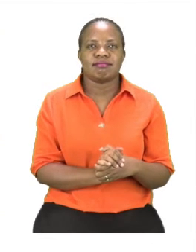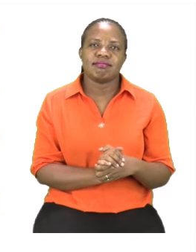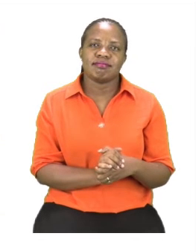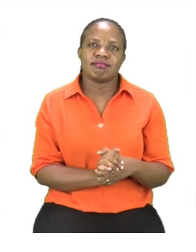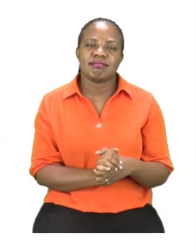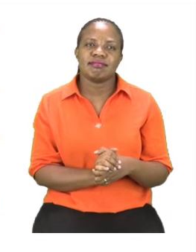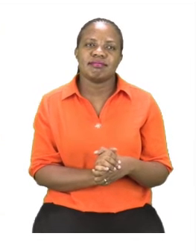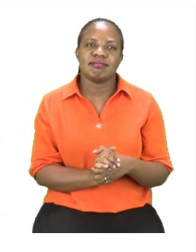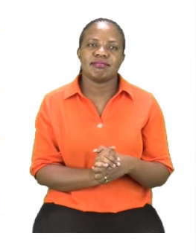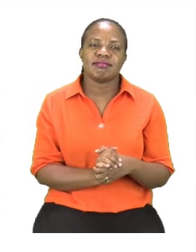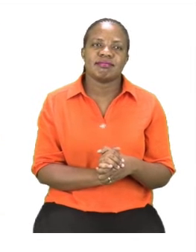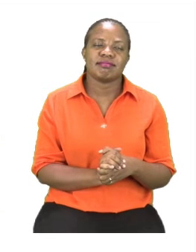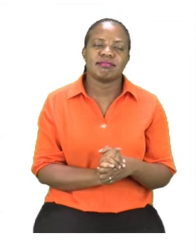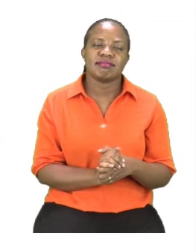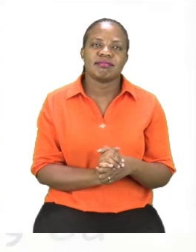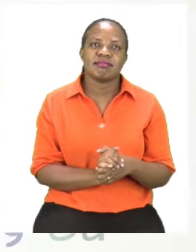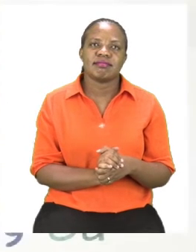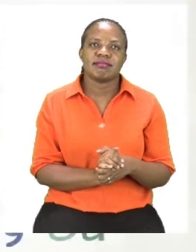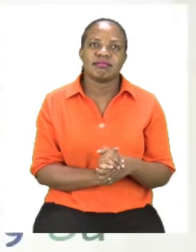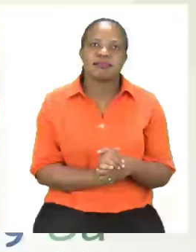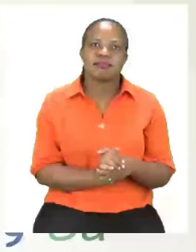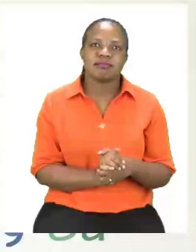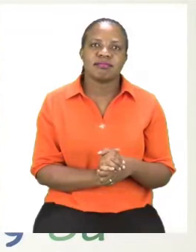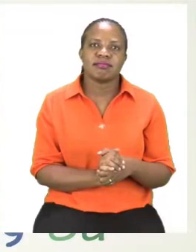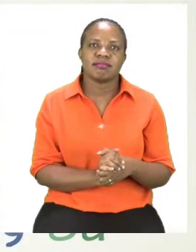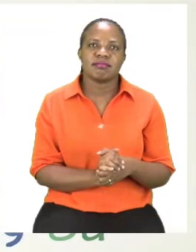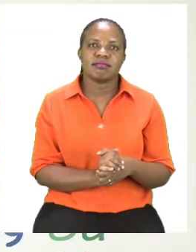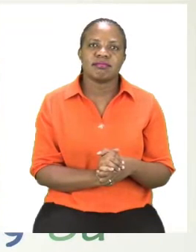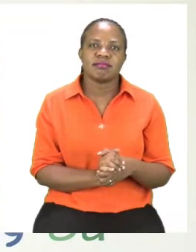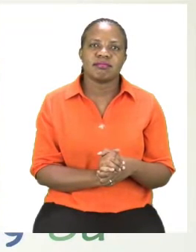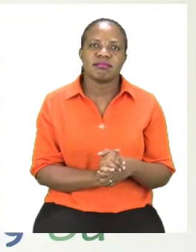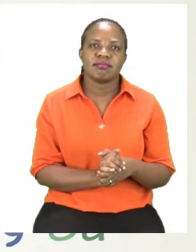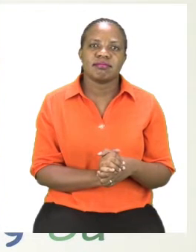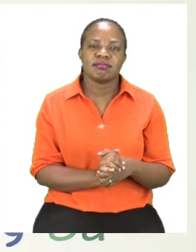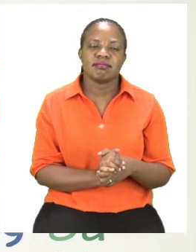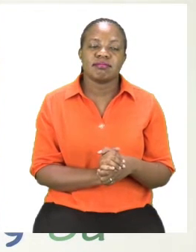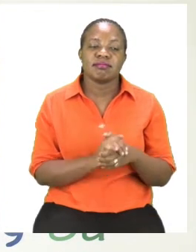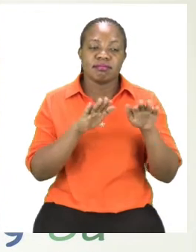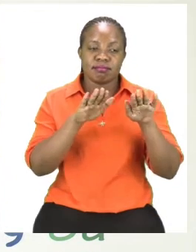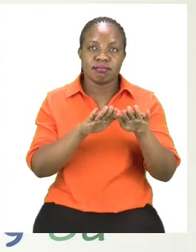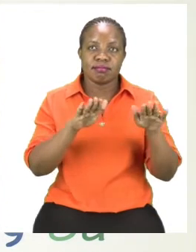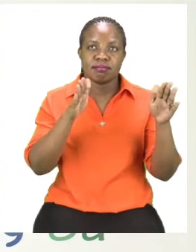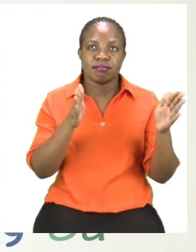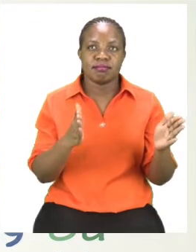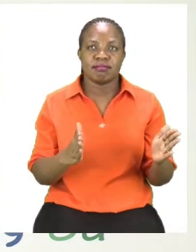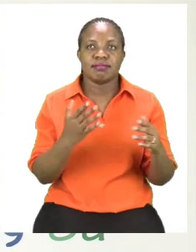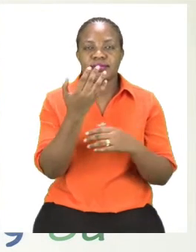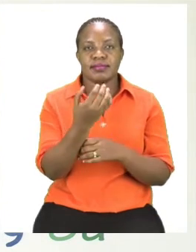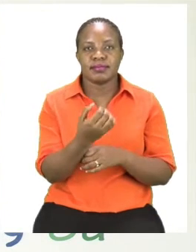answer. Let's take a look at the table. Now on the table, I have my